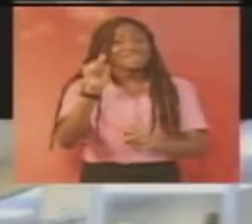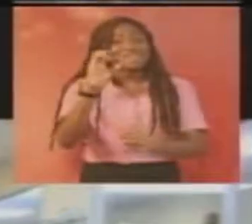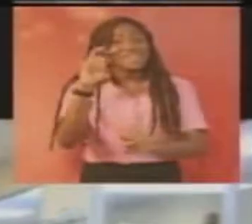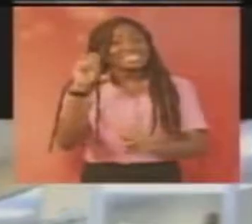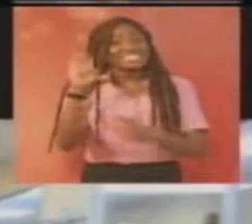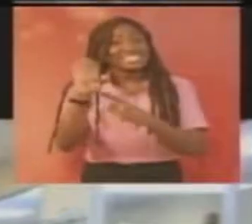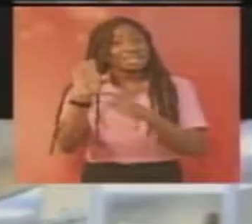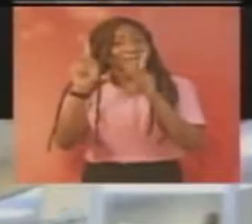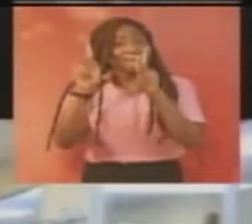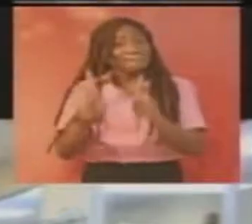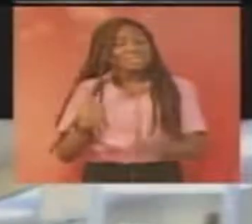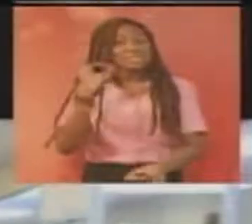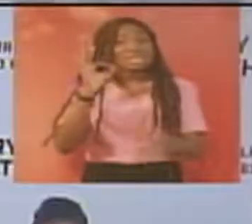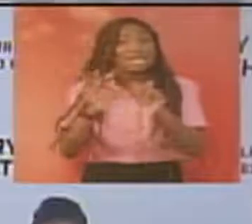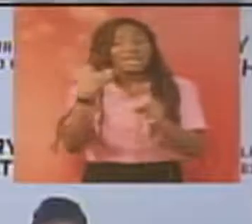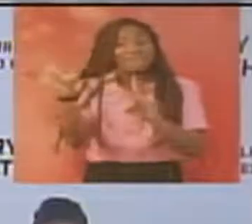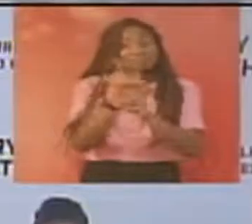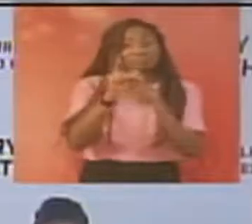antibodies?